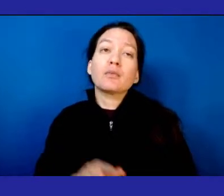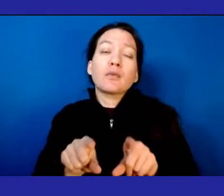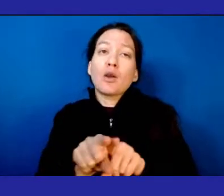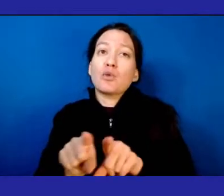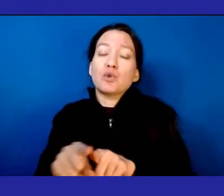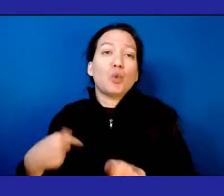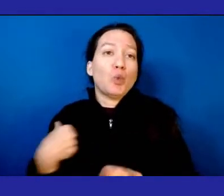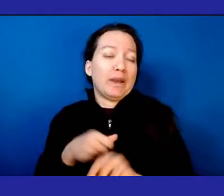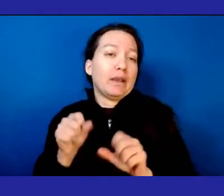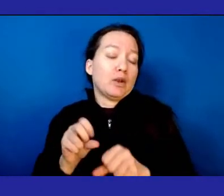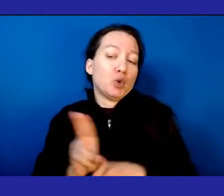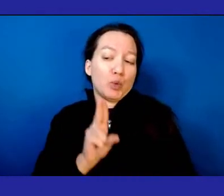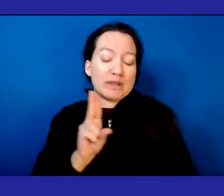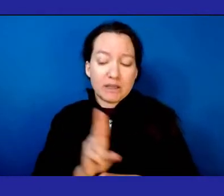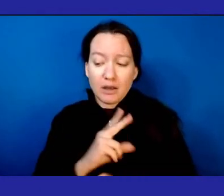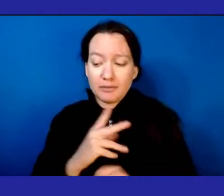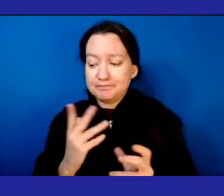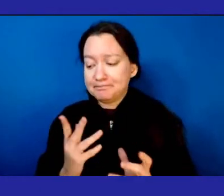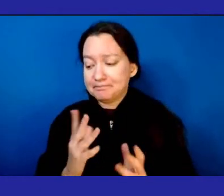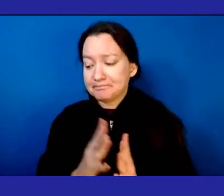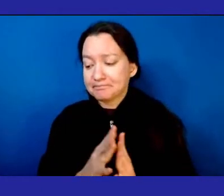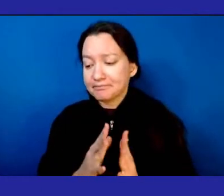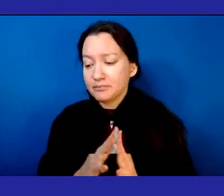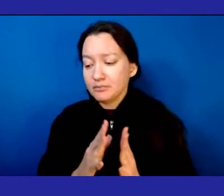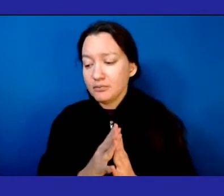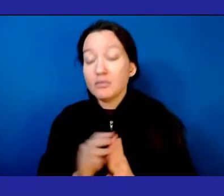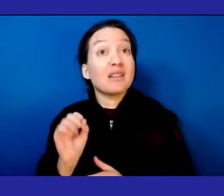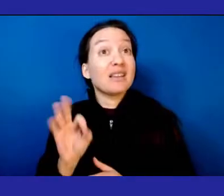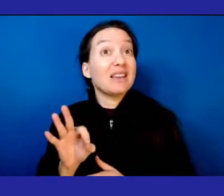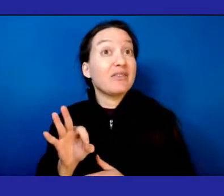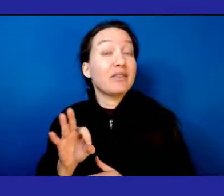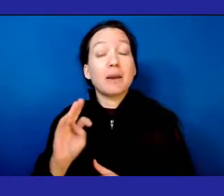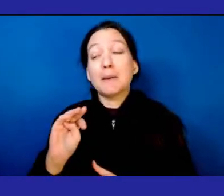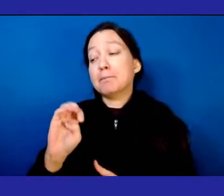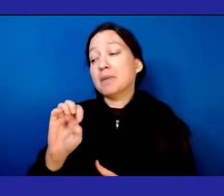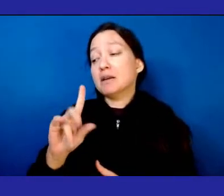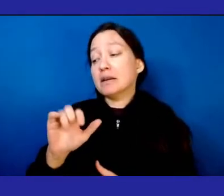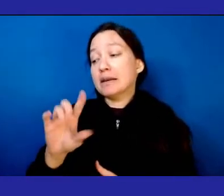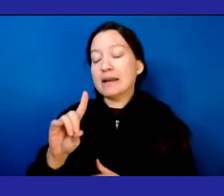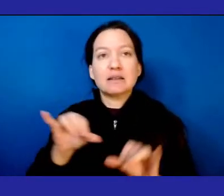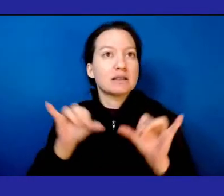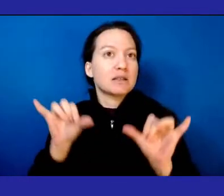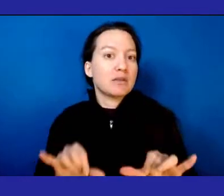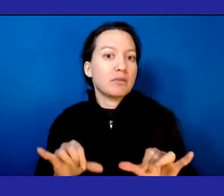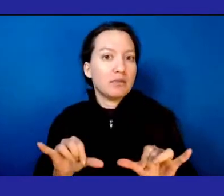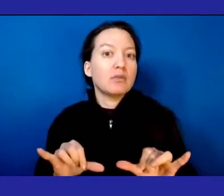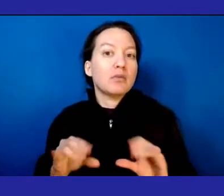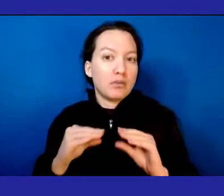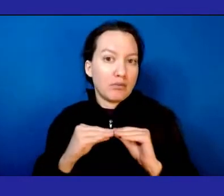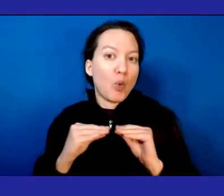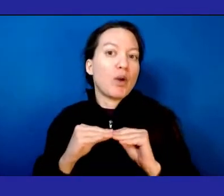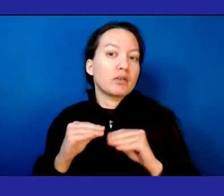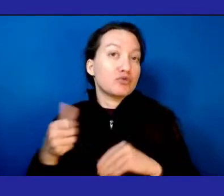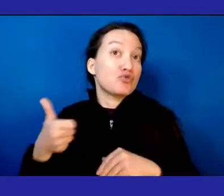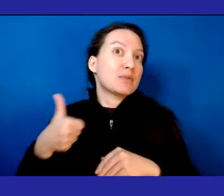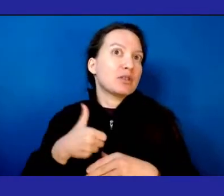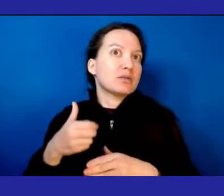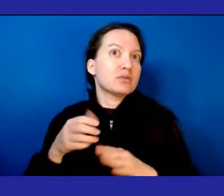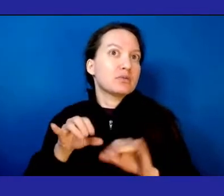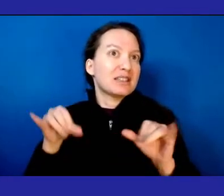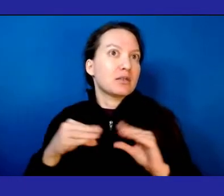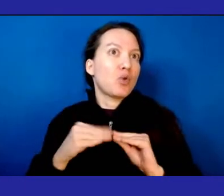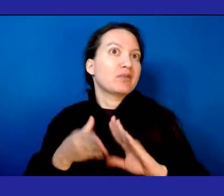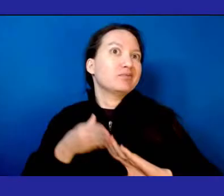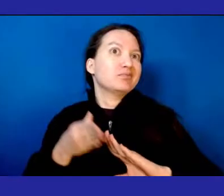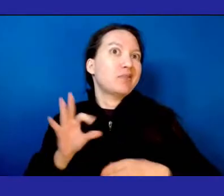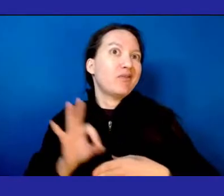obviously use if the Medicaid system were, transport system were a little bit more functional, we probably could